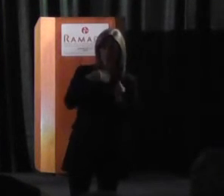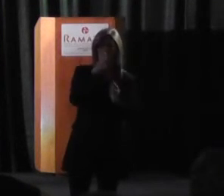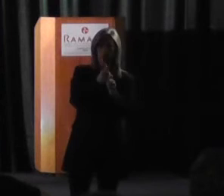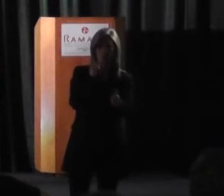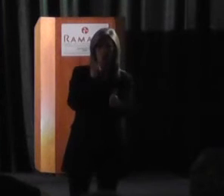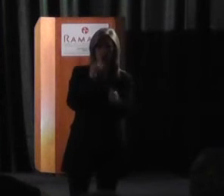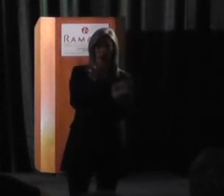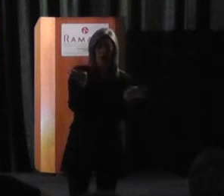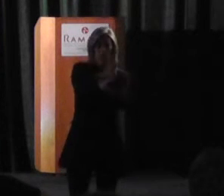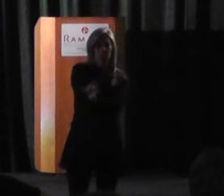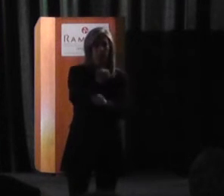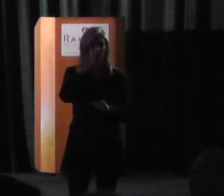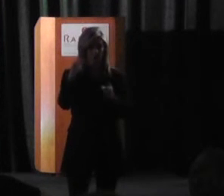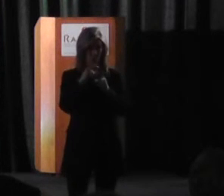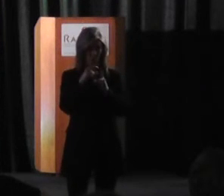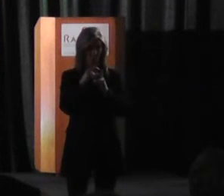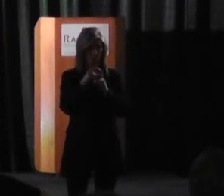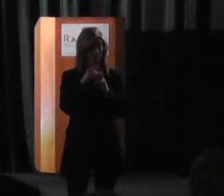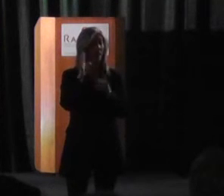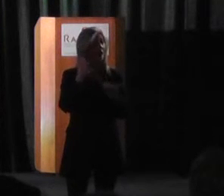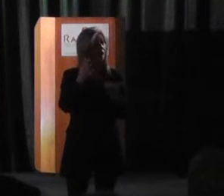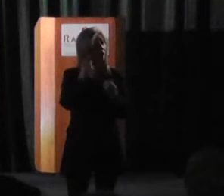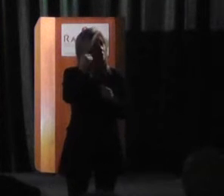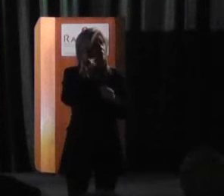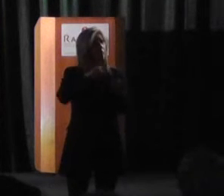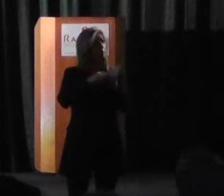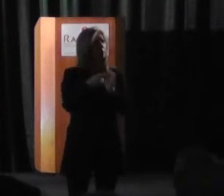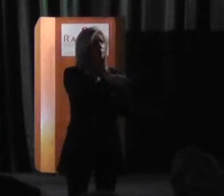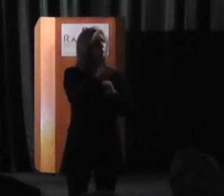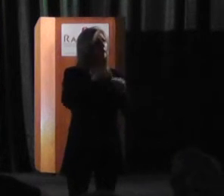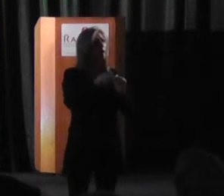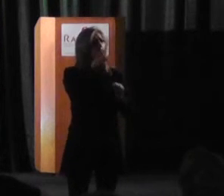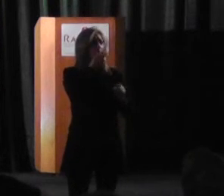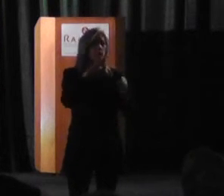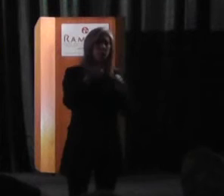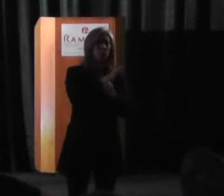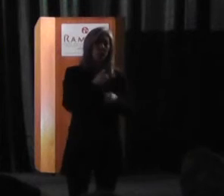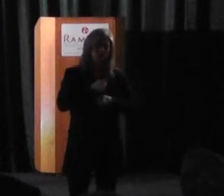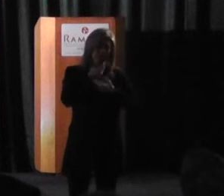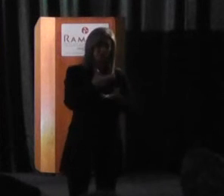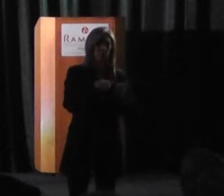means he's not always saying what he wants to say or articulating himself in exactly the way that he'd like to.